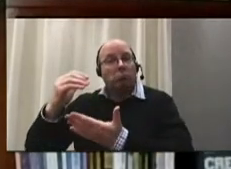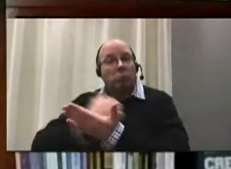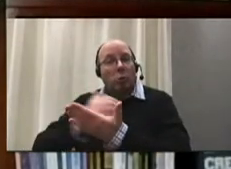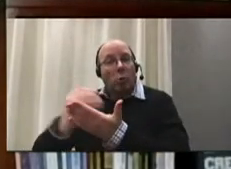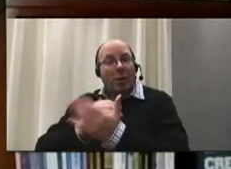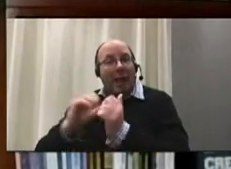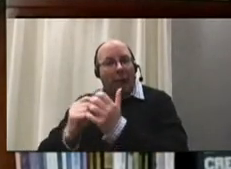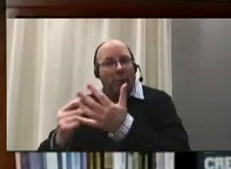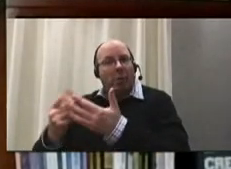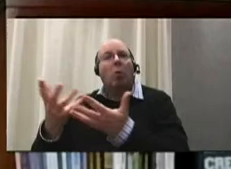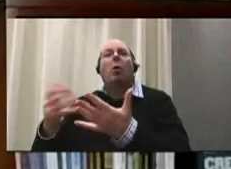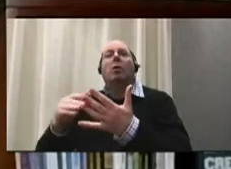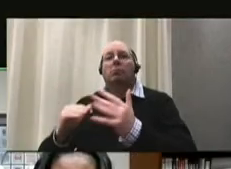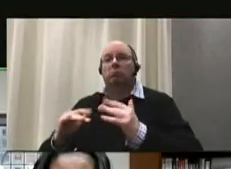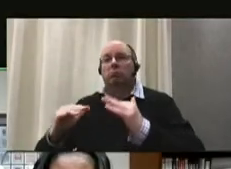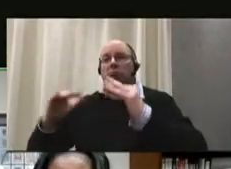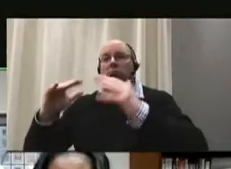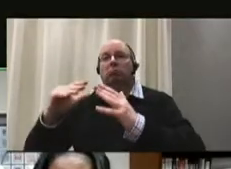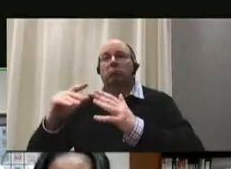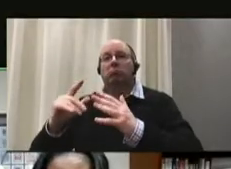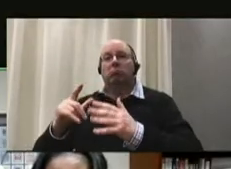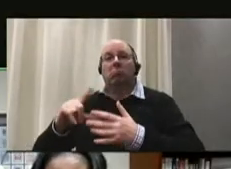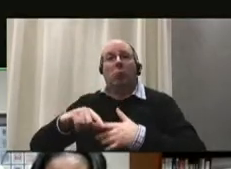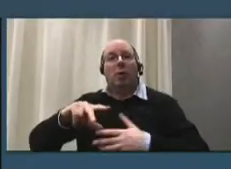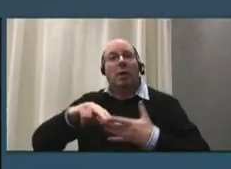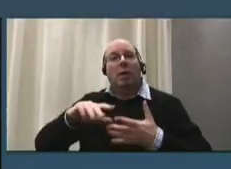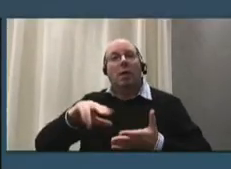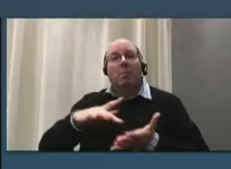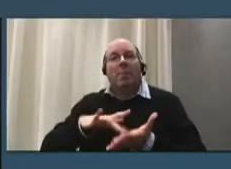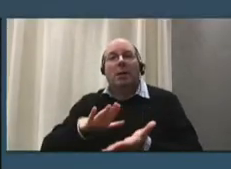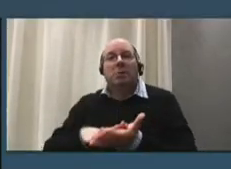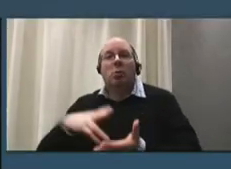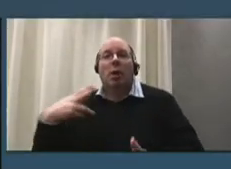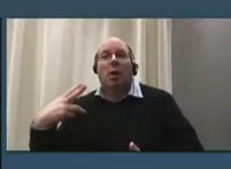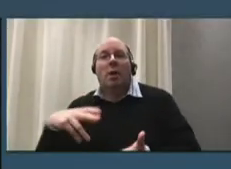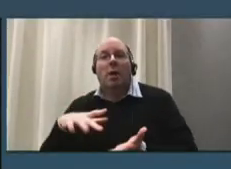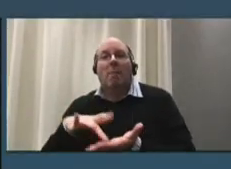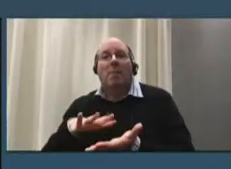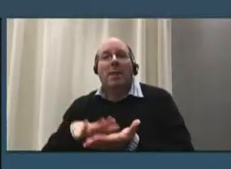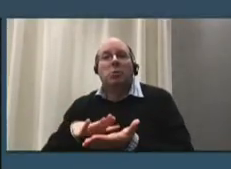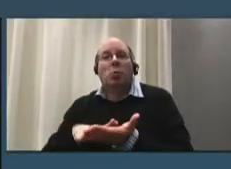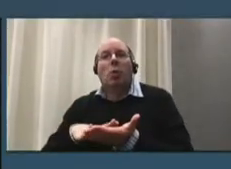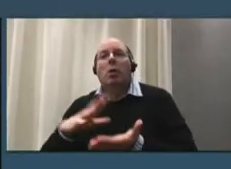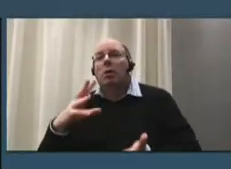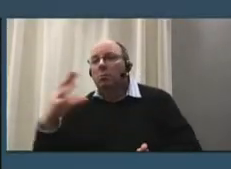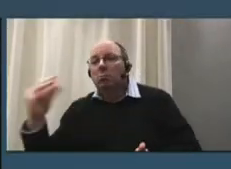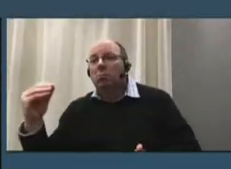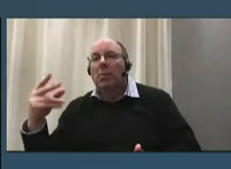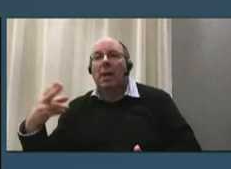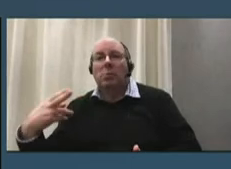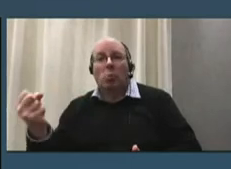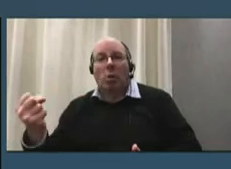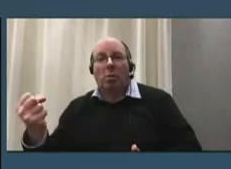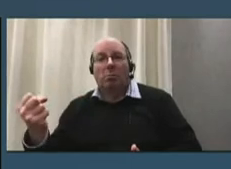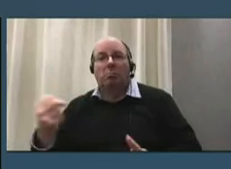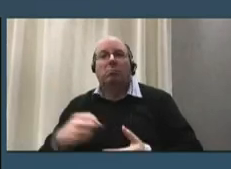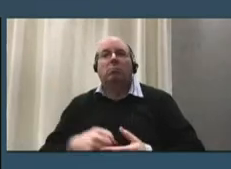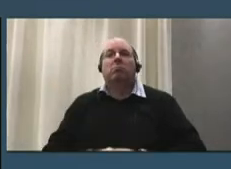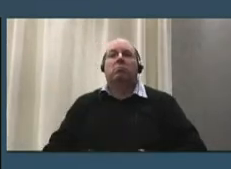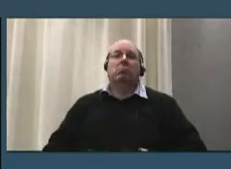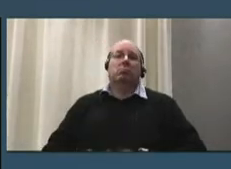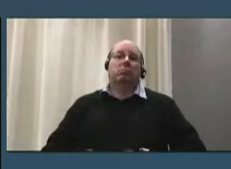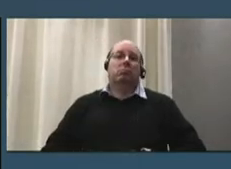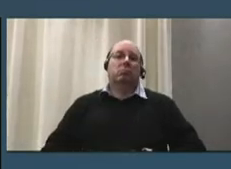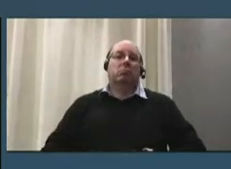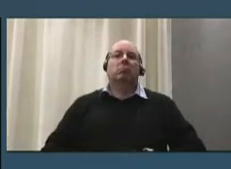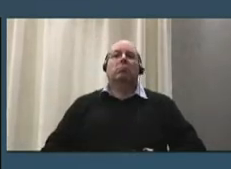courses when they get into secondary. So I call those out. Additionally, we're also putting additional supports in place for students